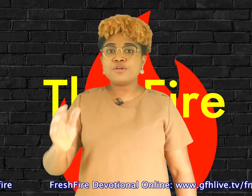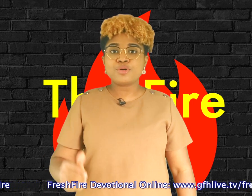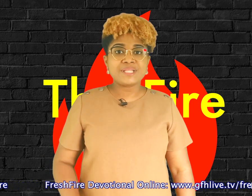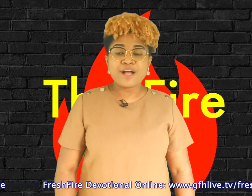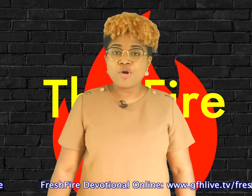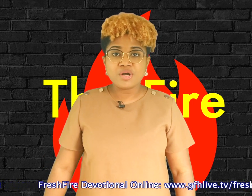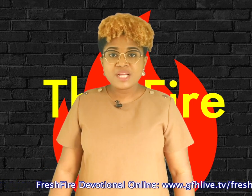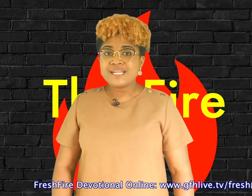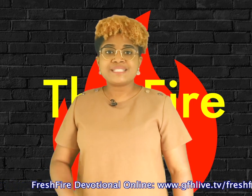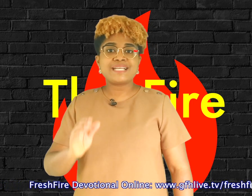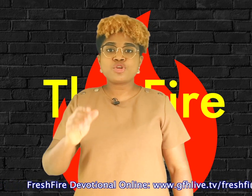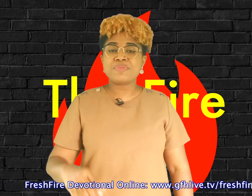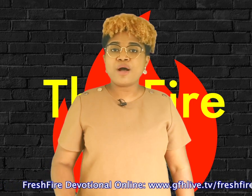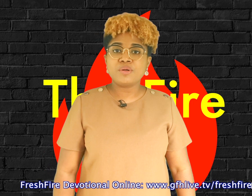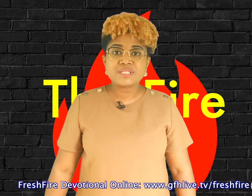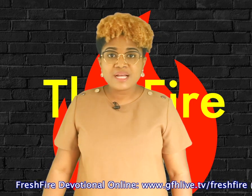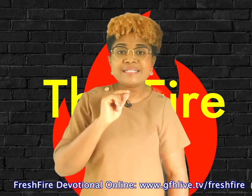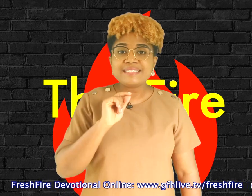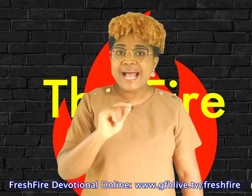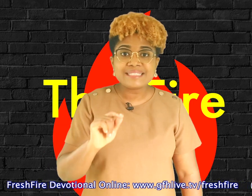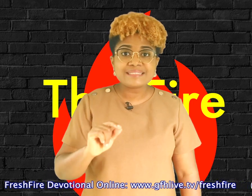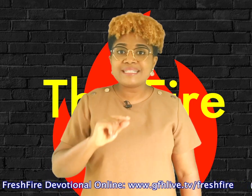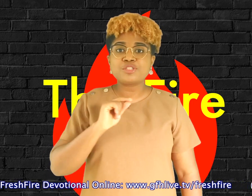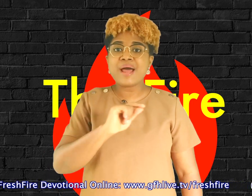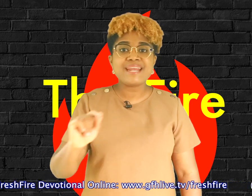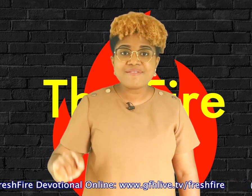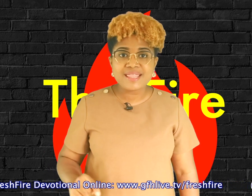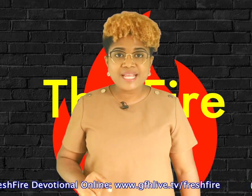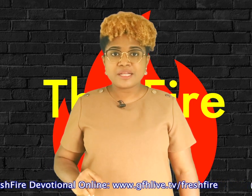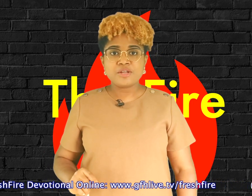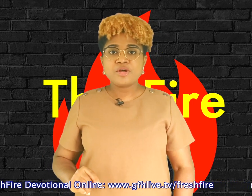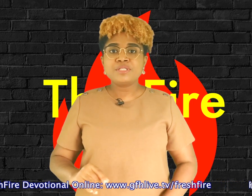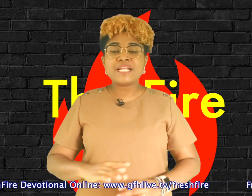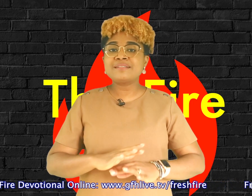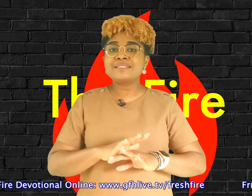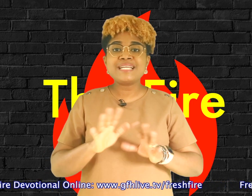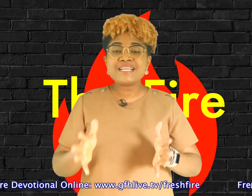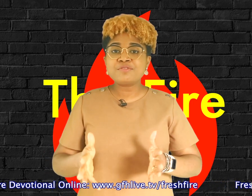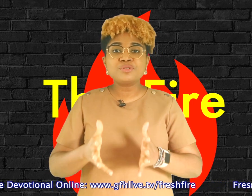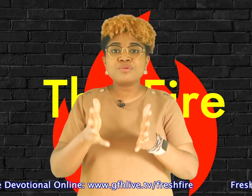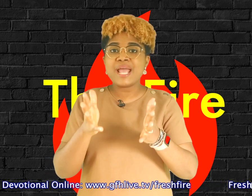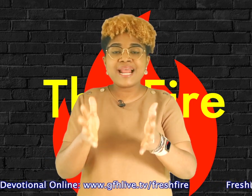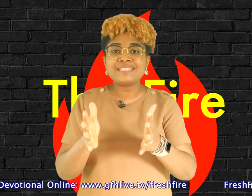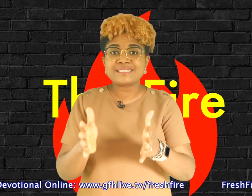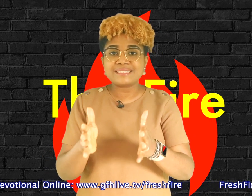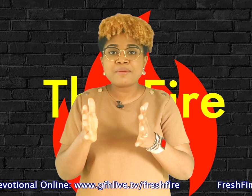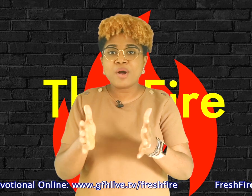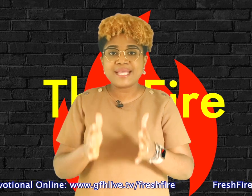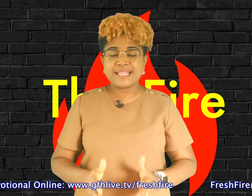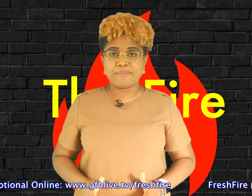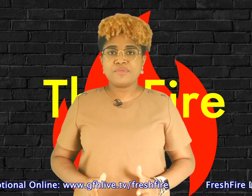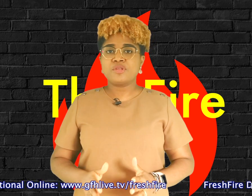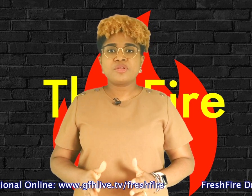They called on their God. They set up their altar. They danced. They tried everything. They did. Even Elijah